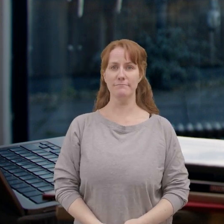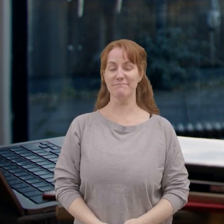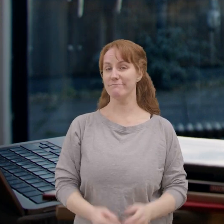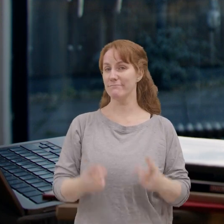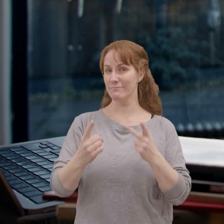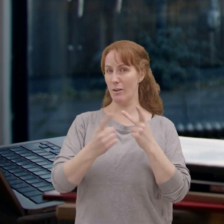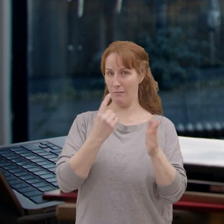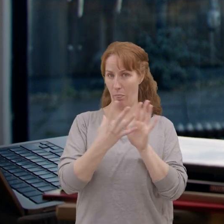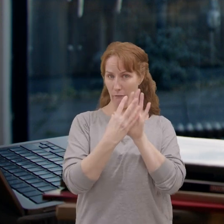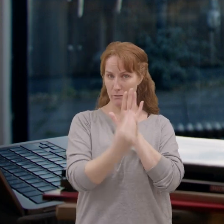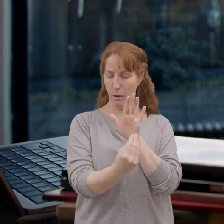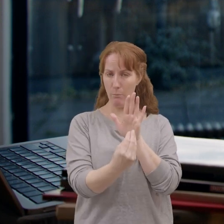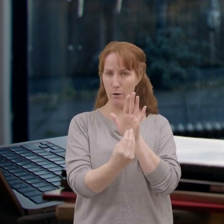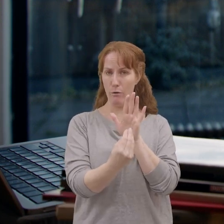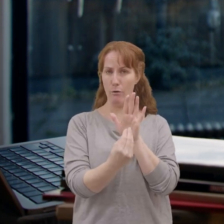And then here's another one,